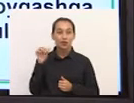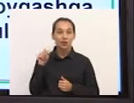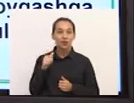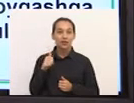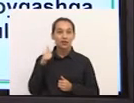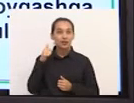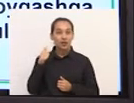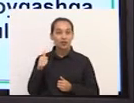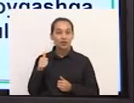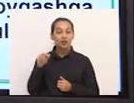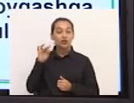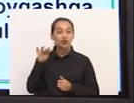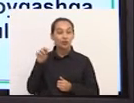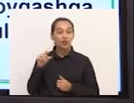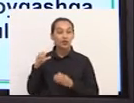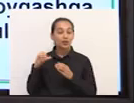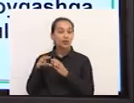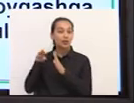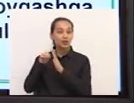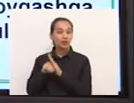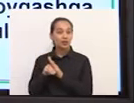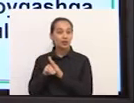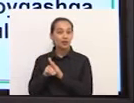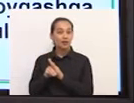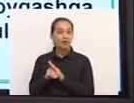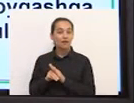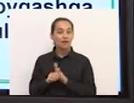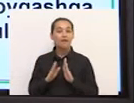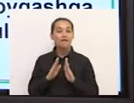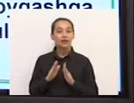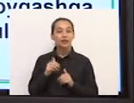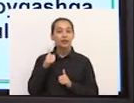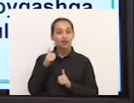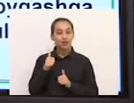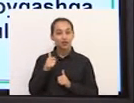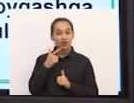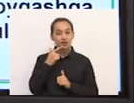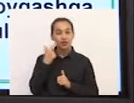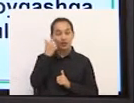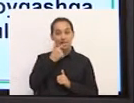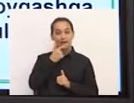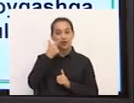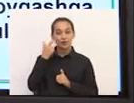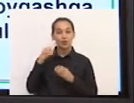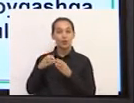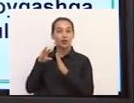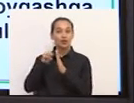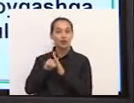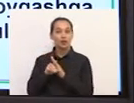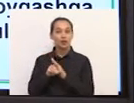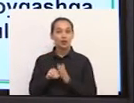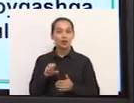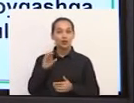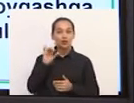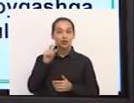Bo'rttirib ko'rsatilganligi uchun ham ularni biz faqat yaxshi qahramonlar safiga kirita olar ekanmiz.